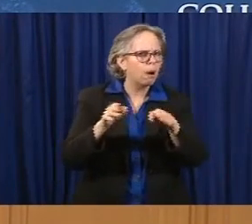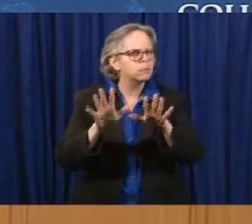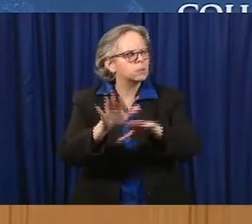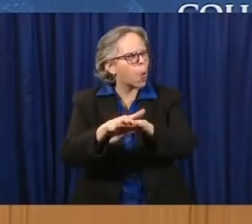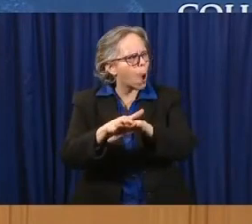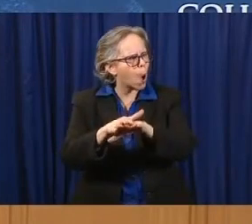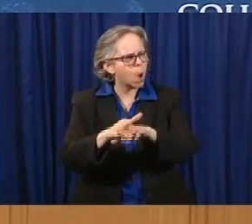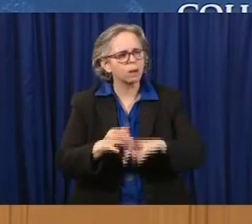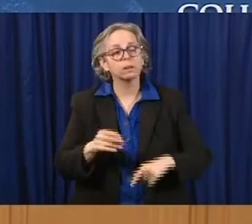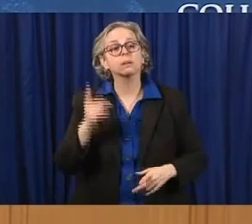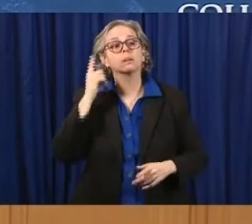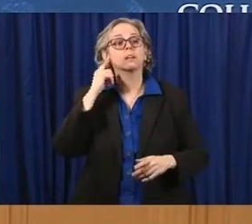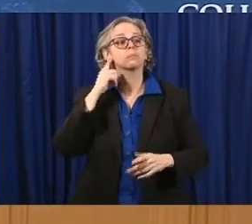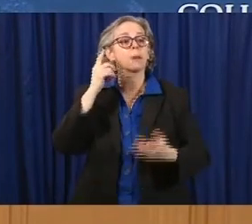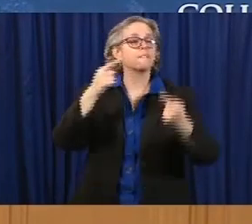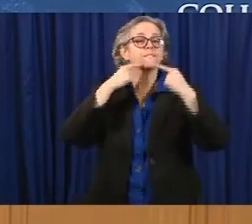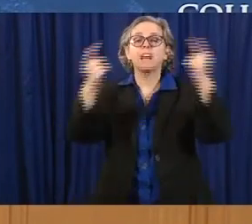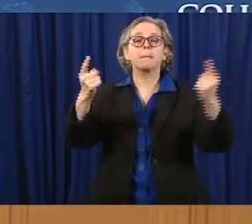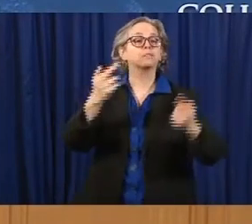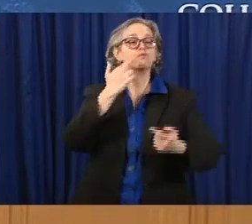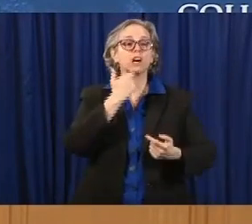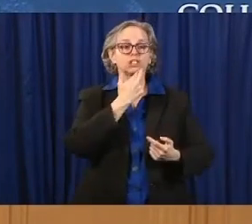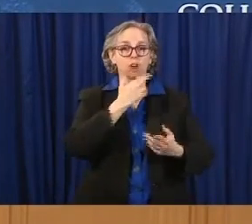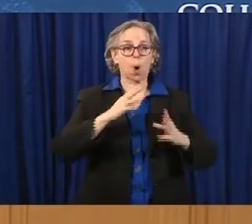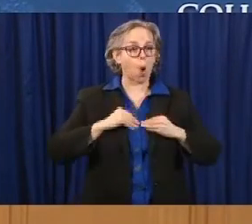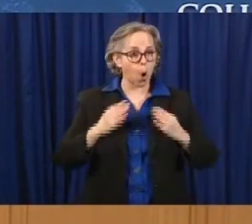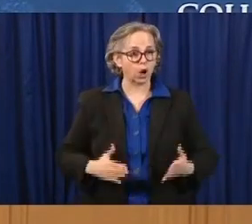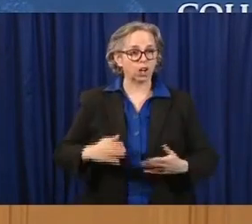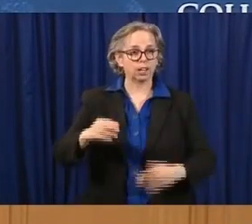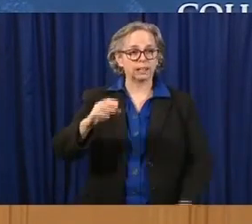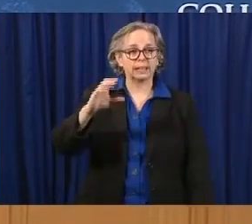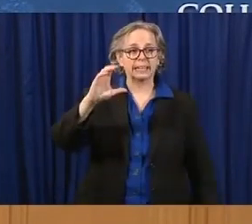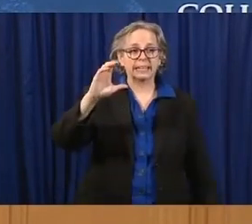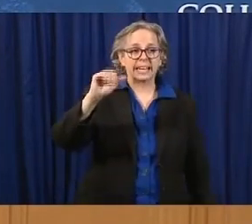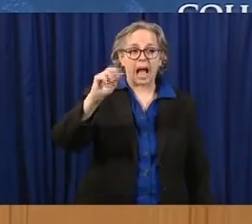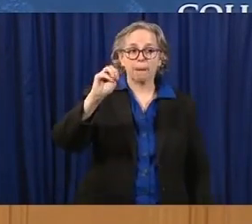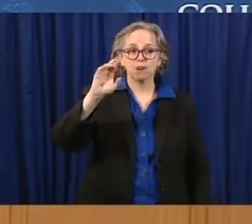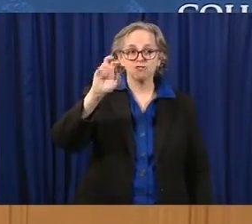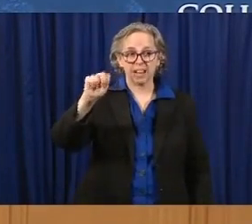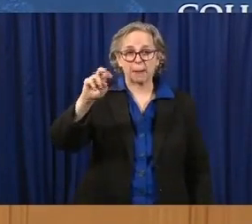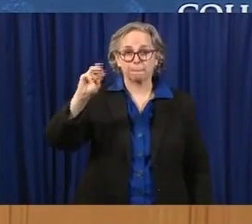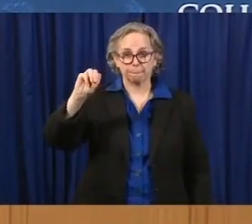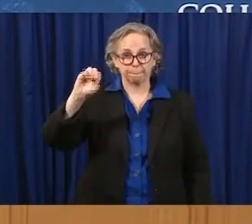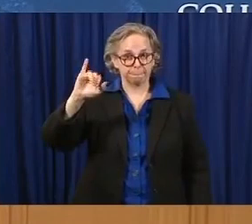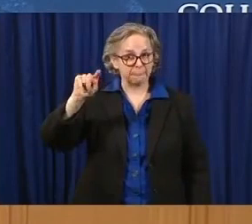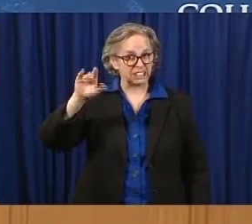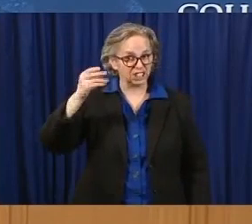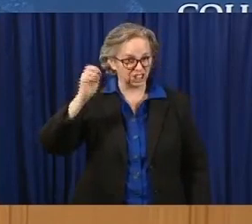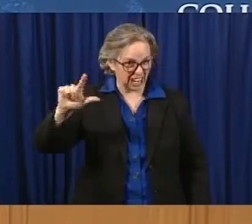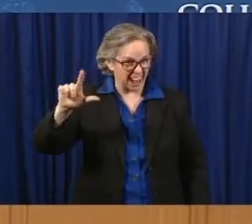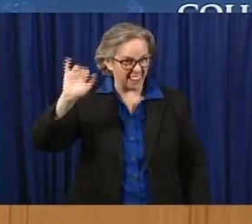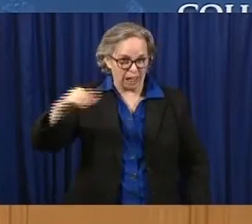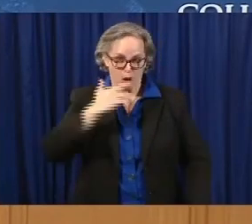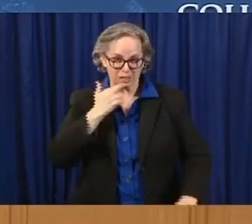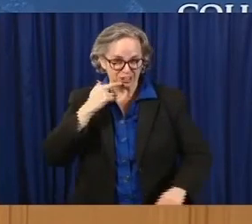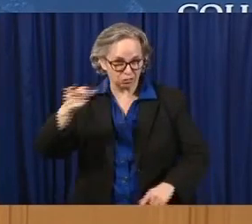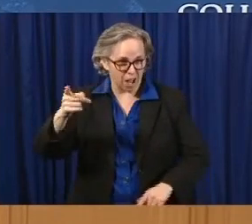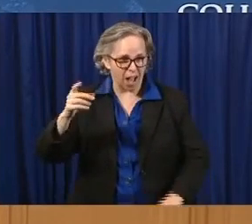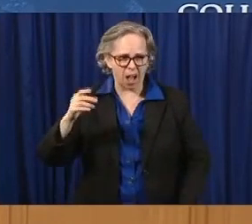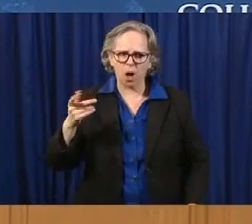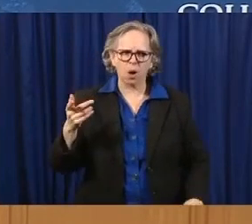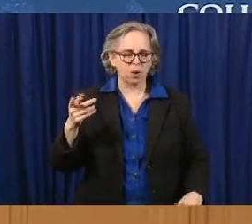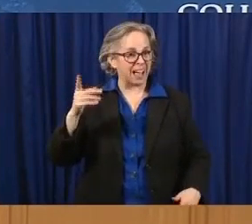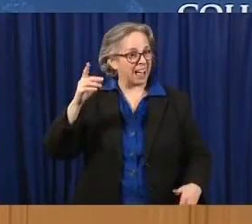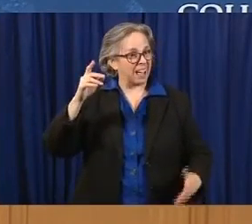has said, and I've heard this echoed from businesses across the community, that they have the wherewithal and the capacity